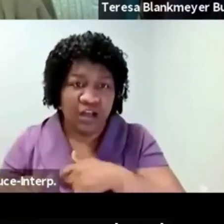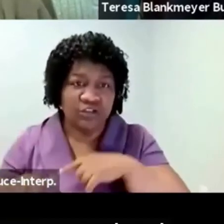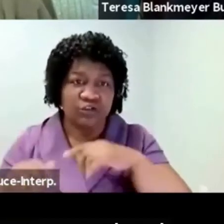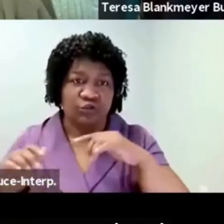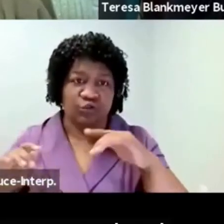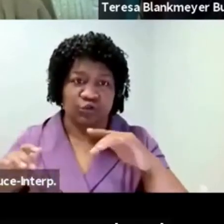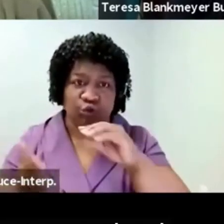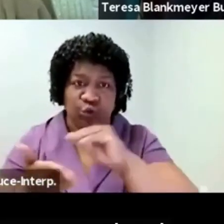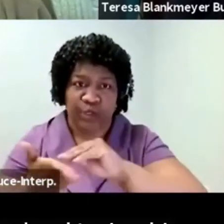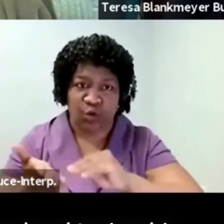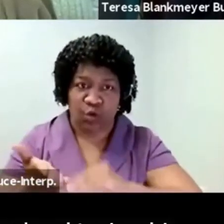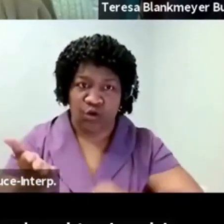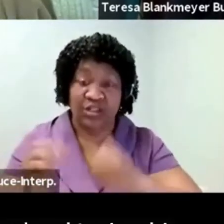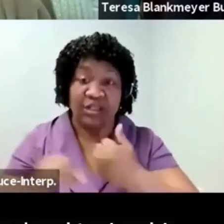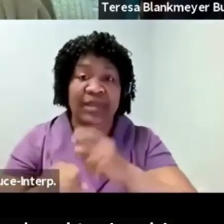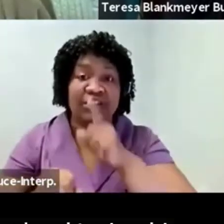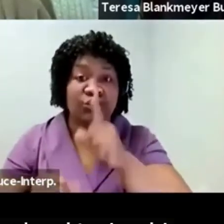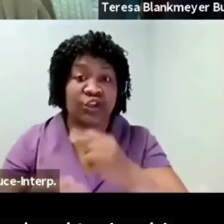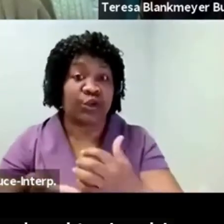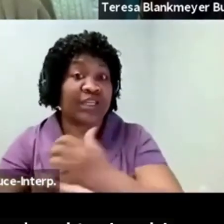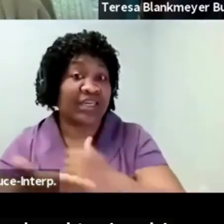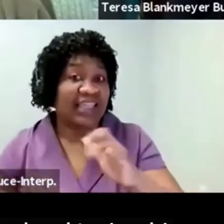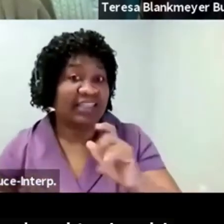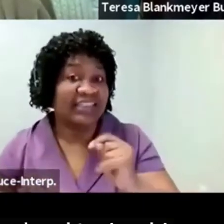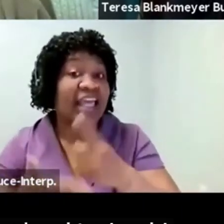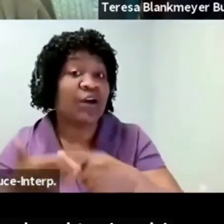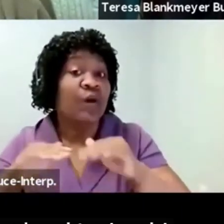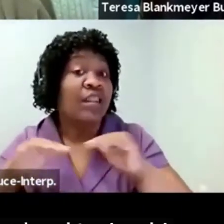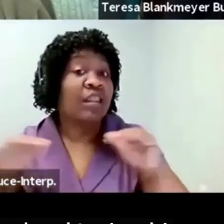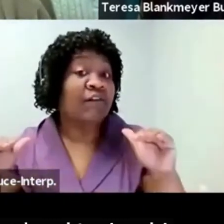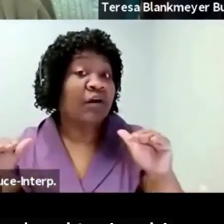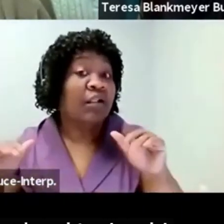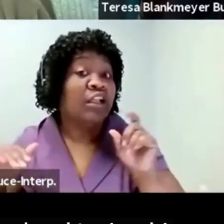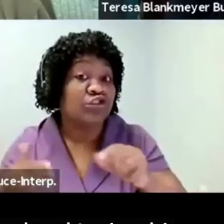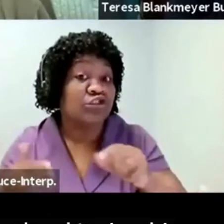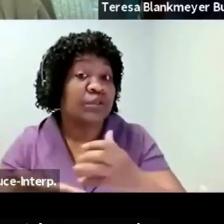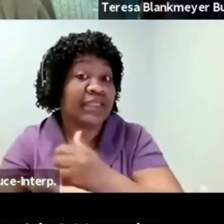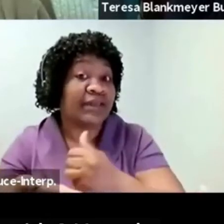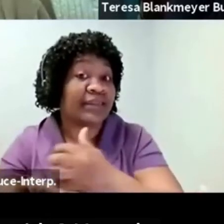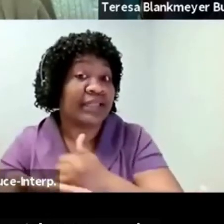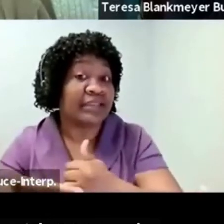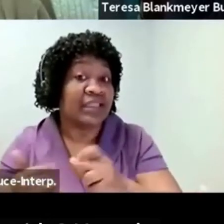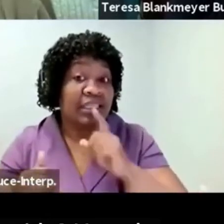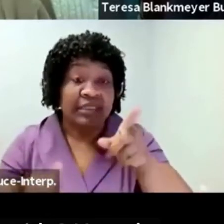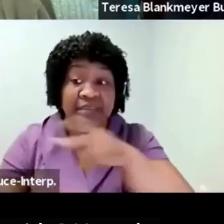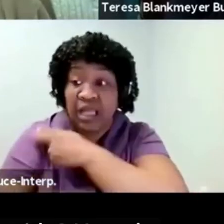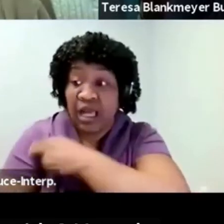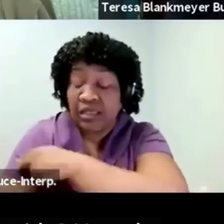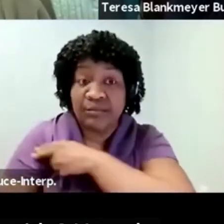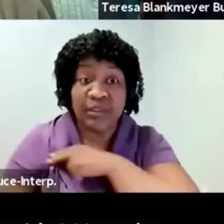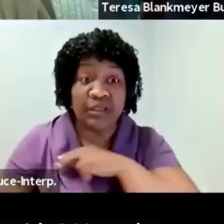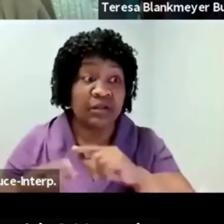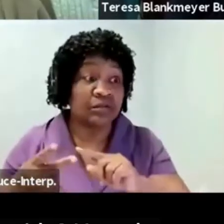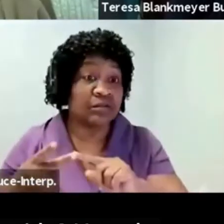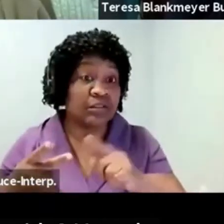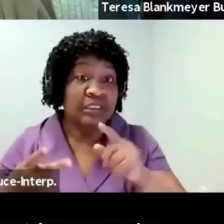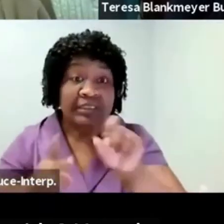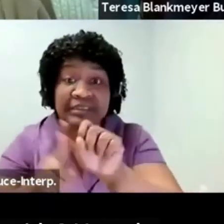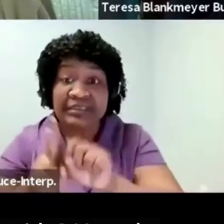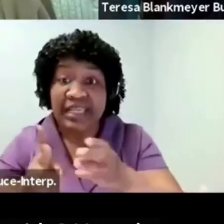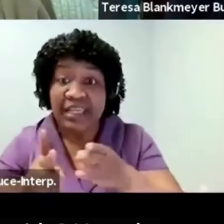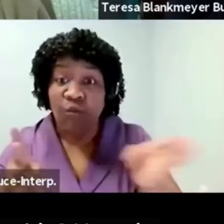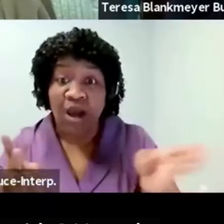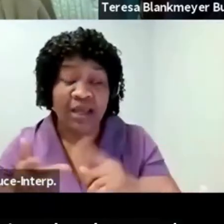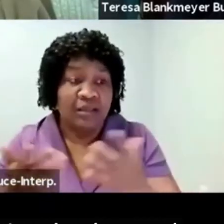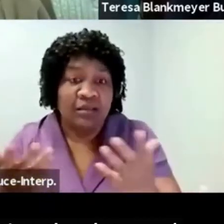record and make sure that we collect them, and at what level it should be collected. Is it in hospitals? Is it statewide? I mean,